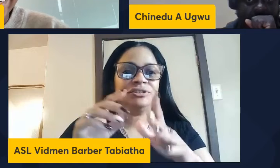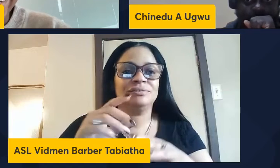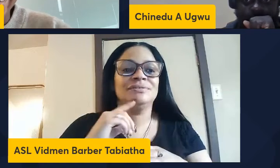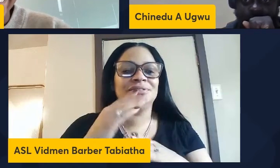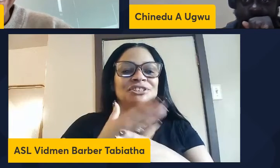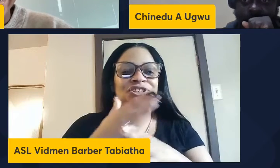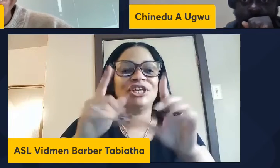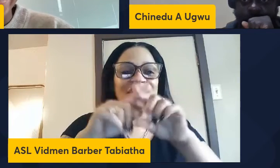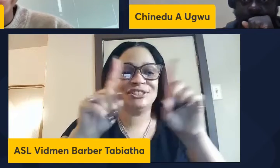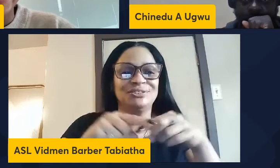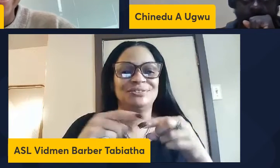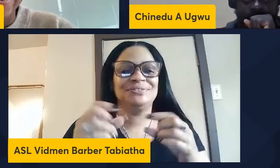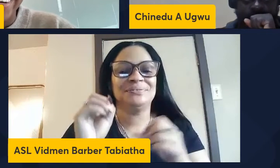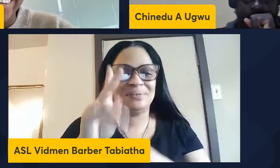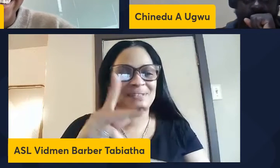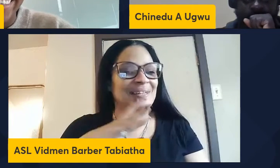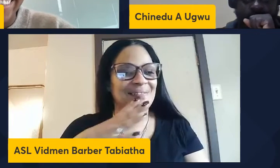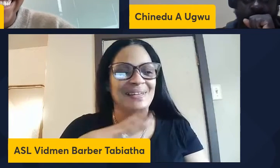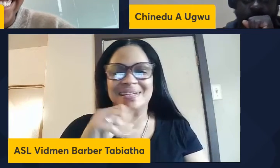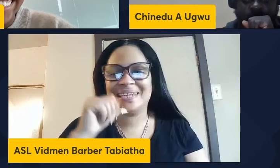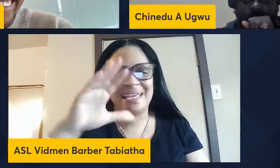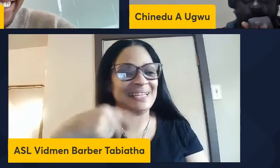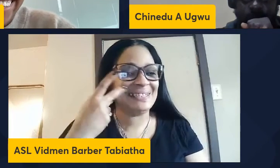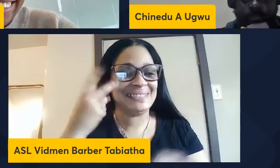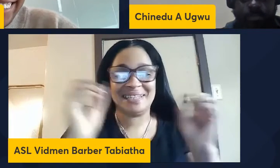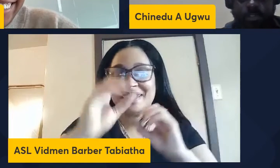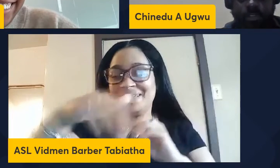you see it? No, not yet.